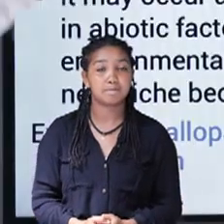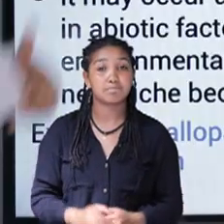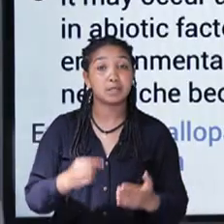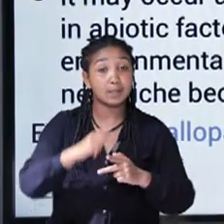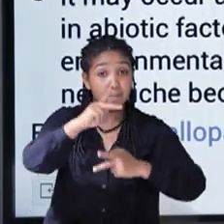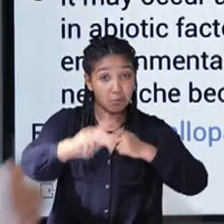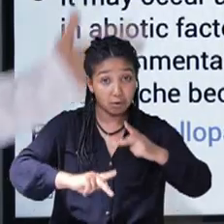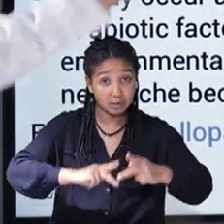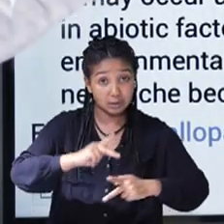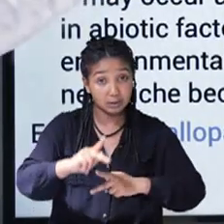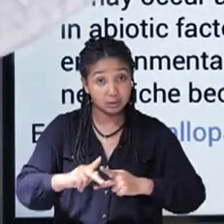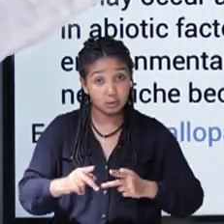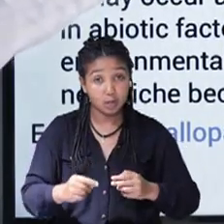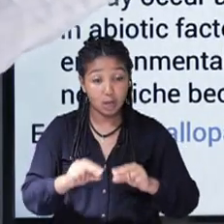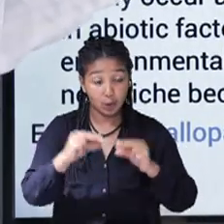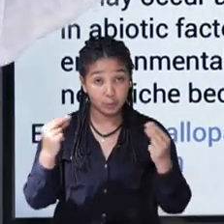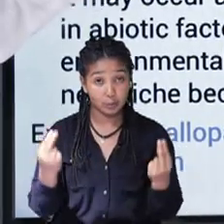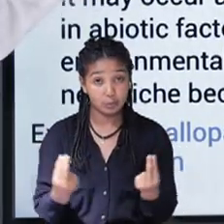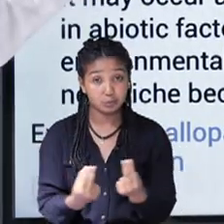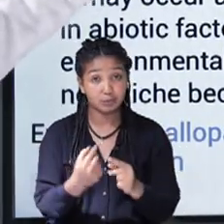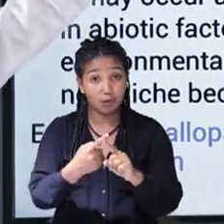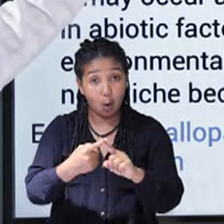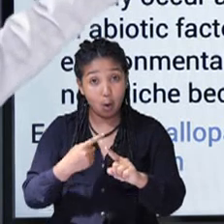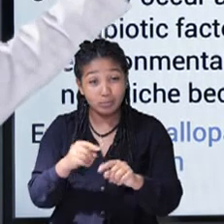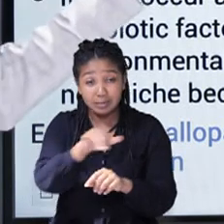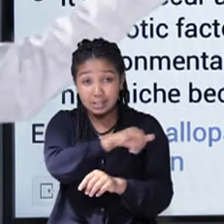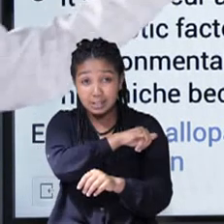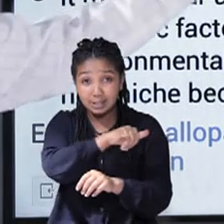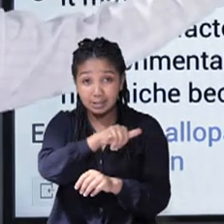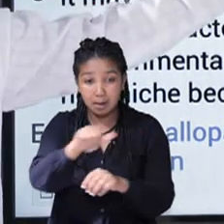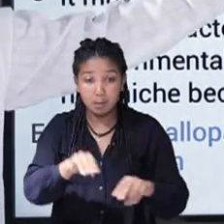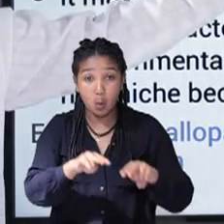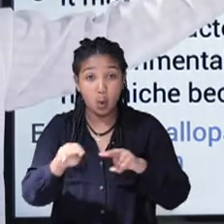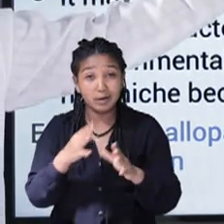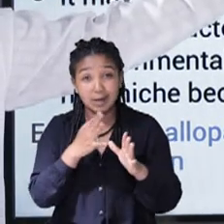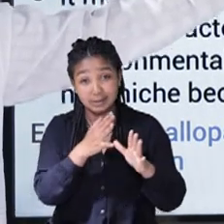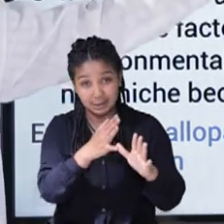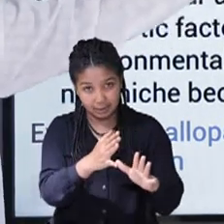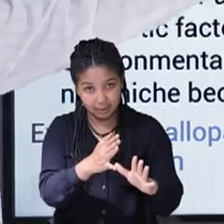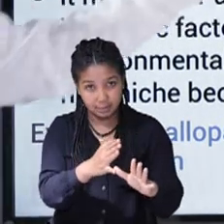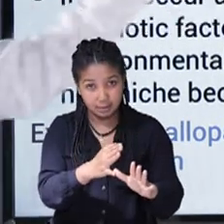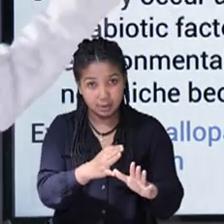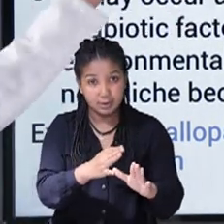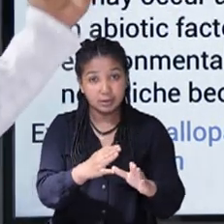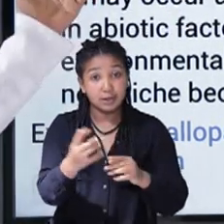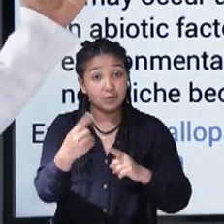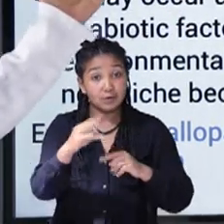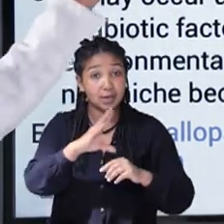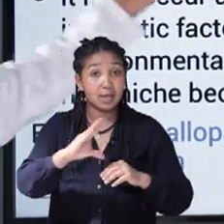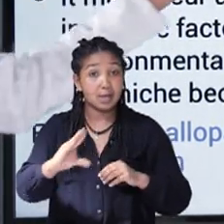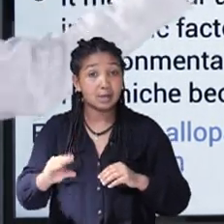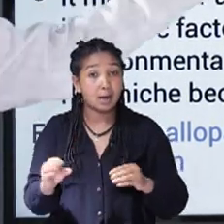It is a process whereby groups from the same common ancestor evolved